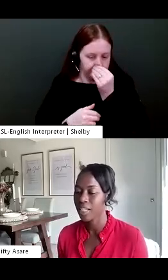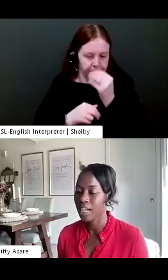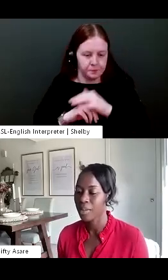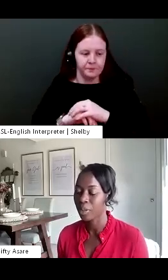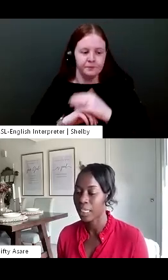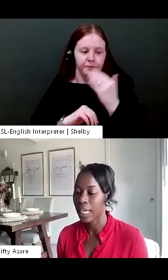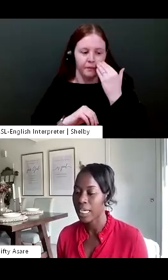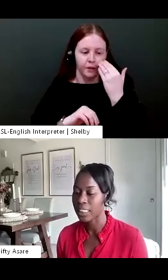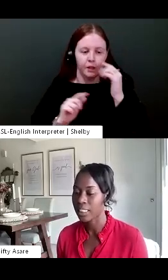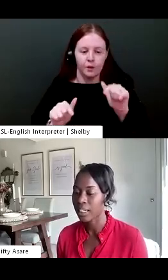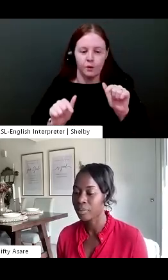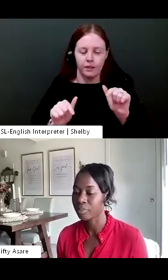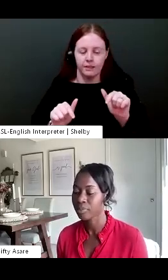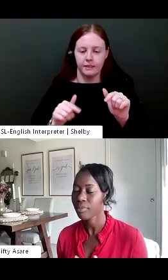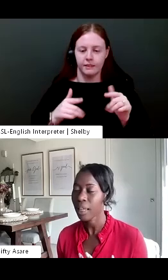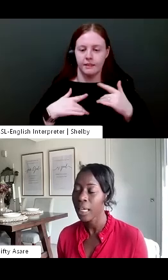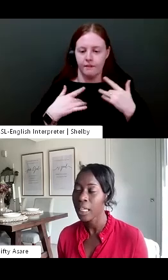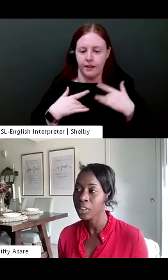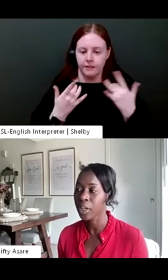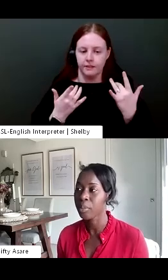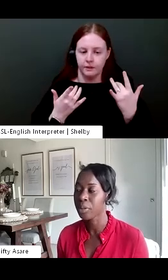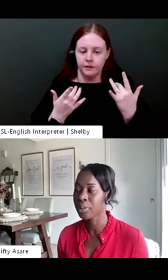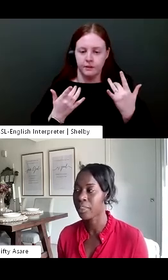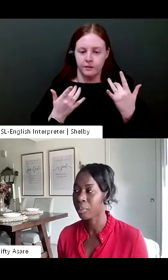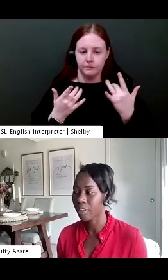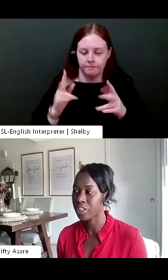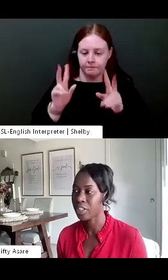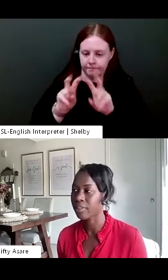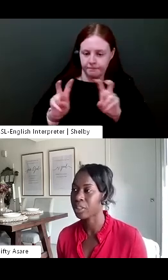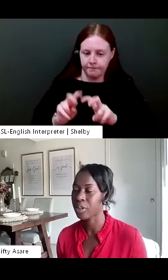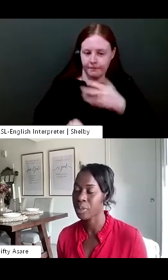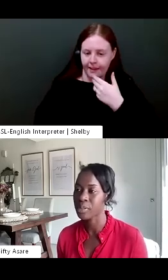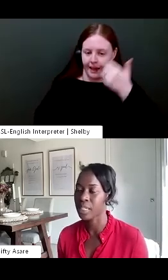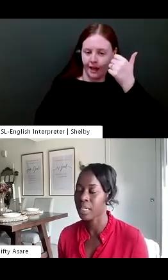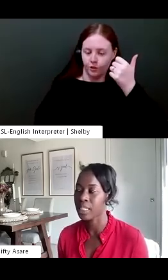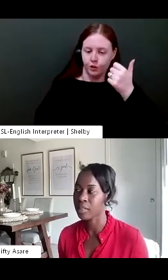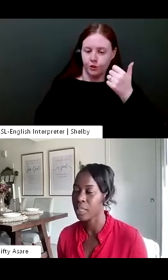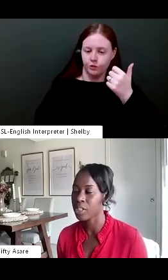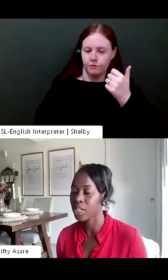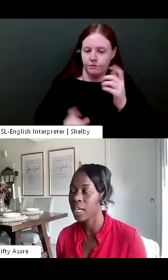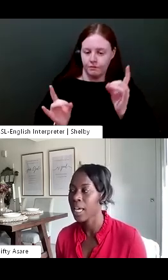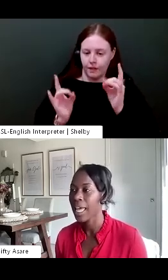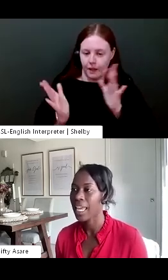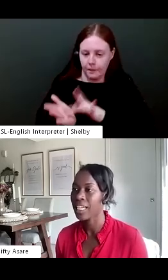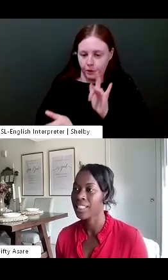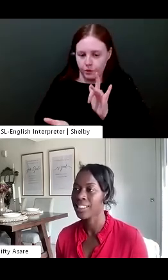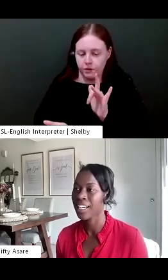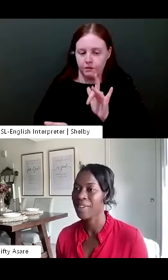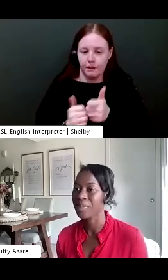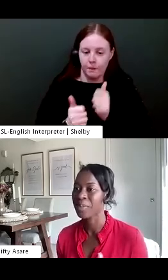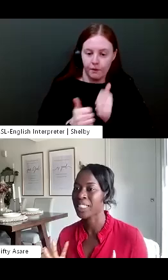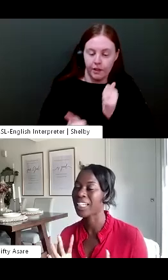event looking at elder abuse and the prevention of elder abuse and dementia.